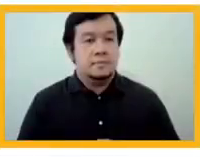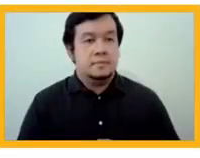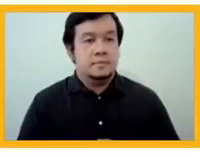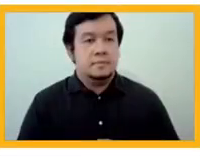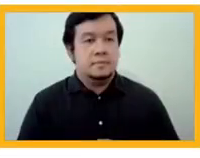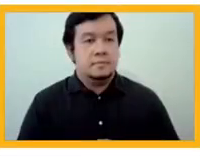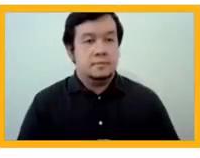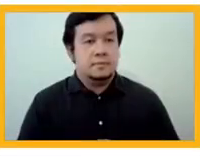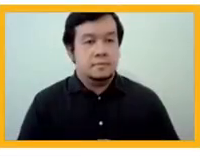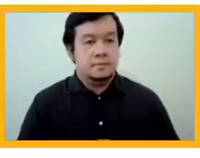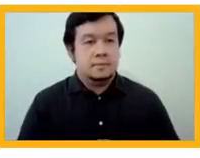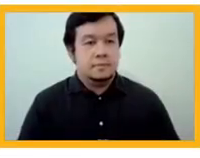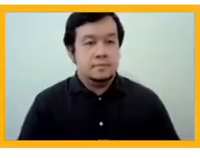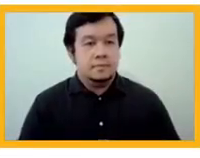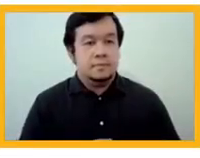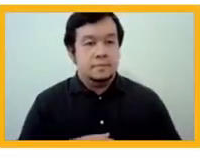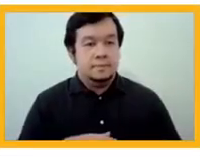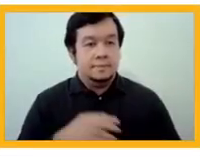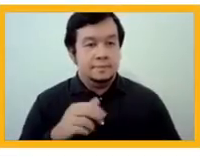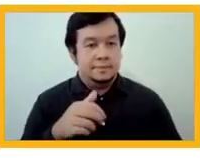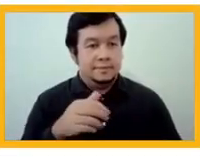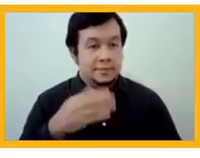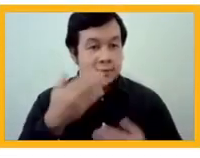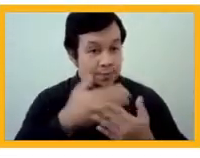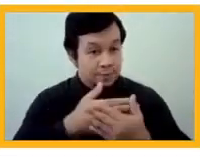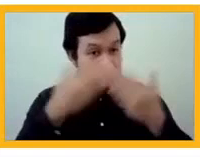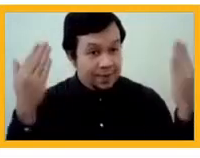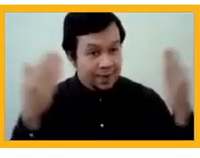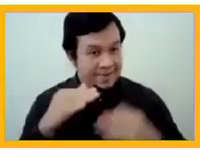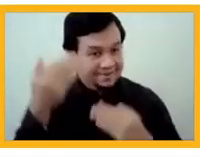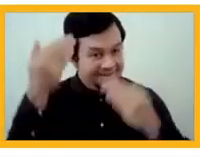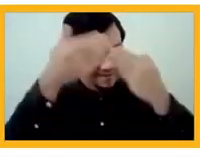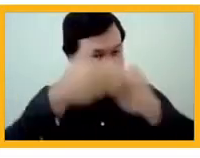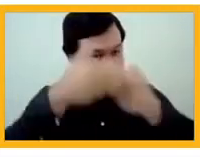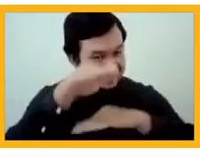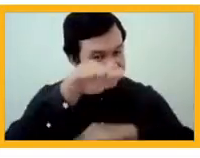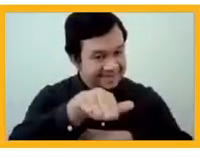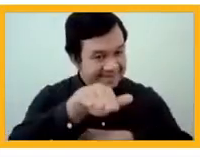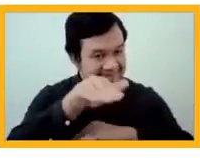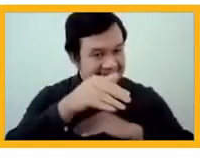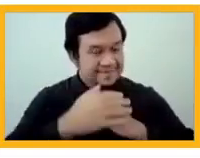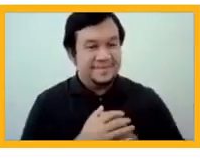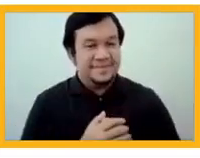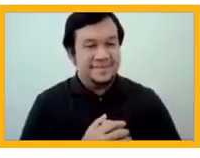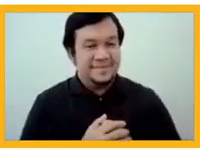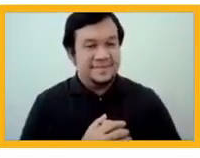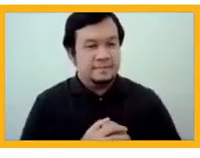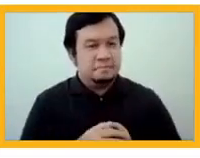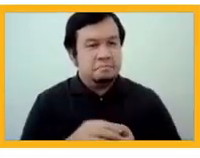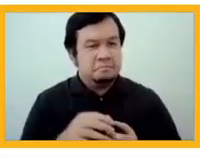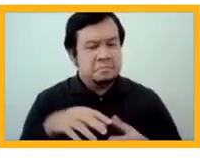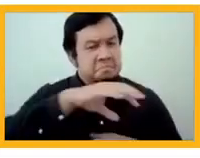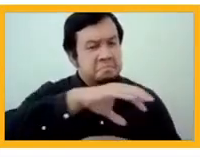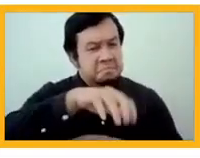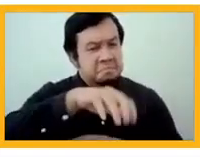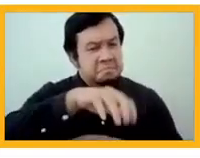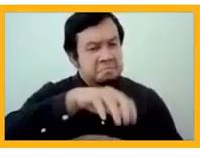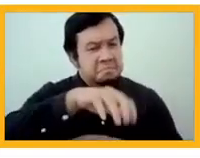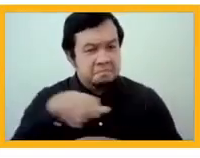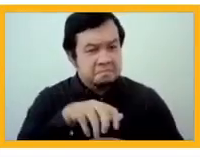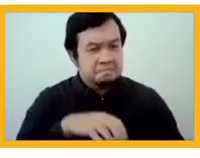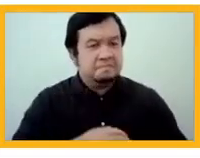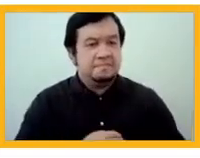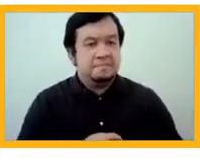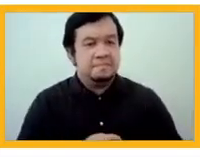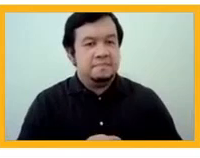Good morning, good afternoon, good evening, depending where you are joining us from today. Welcome to day two of the